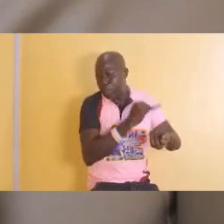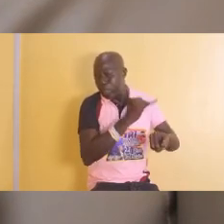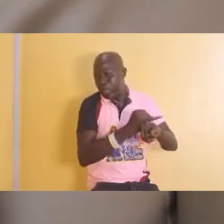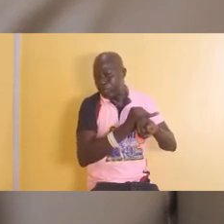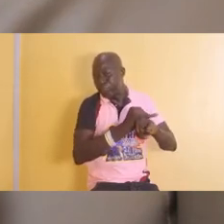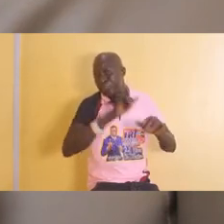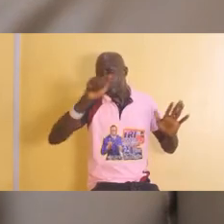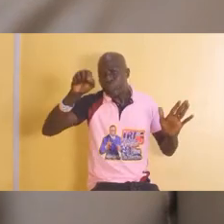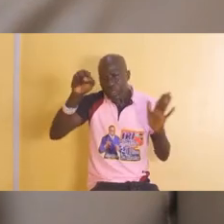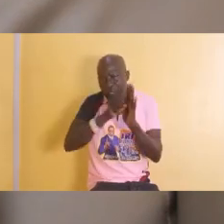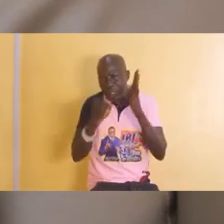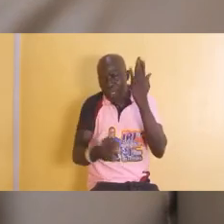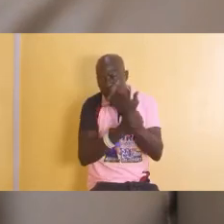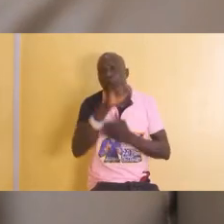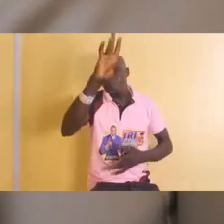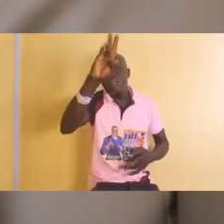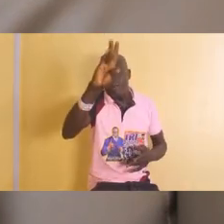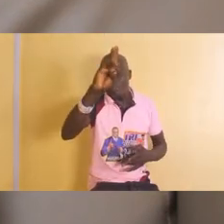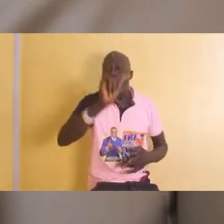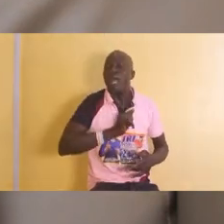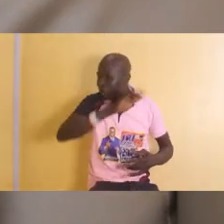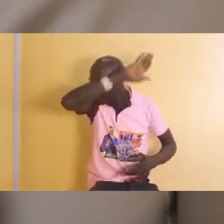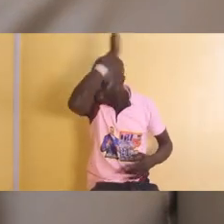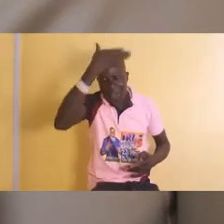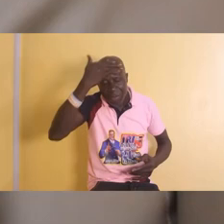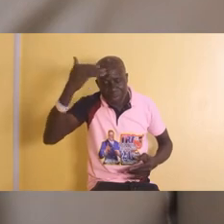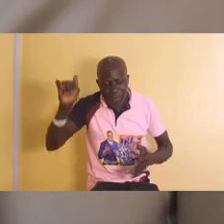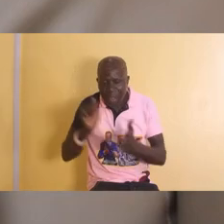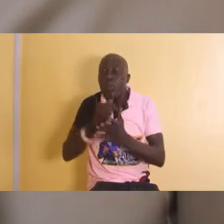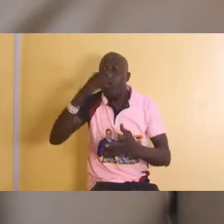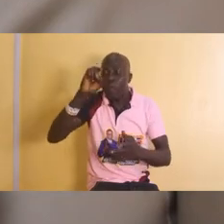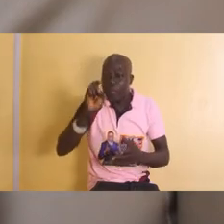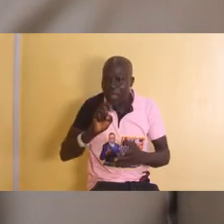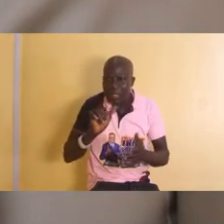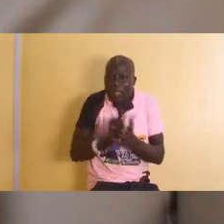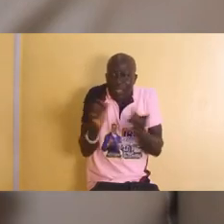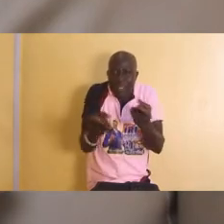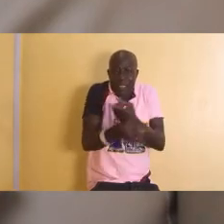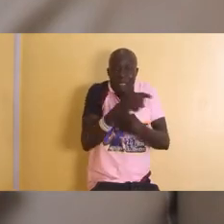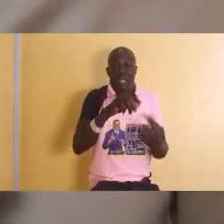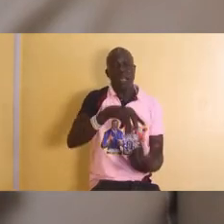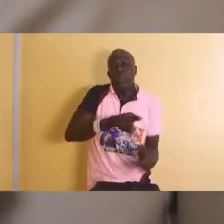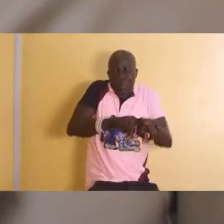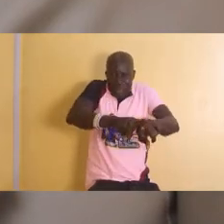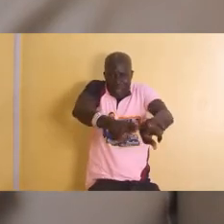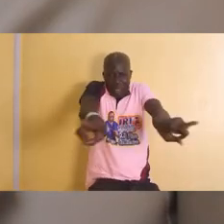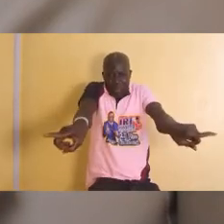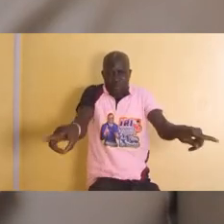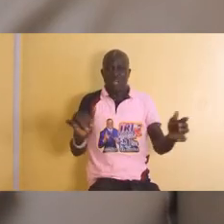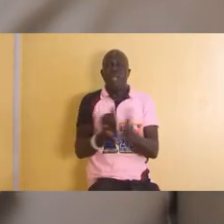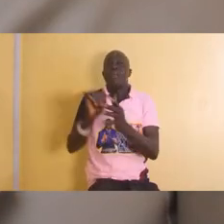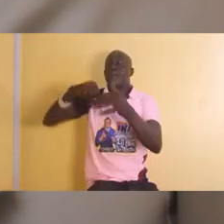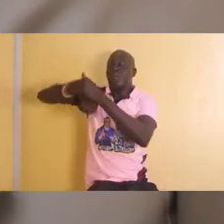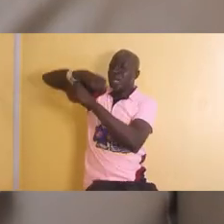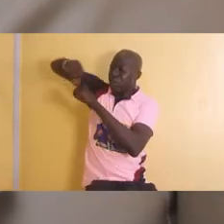bad. September 17. September 17. Me o bodo gbagbe. I must not forget. My dear money, I yajo ojo ti aja oro le mi ni ori. There